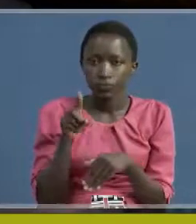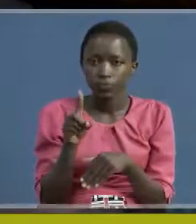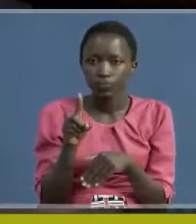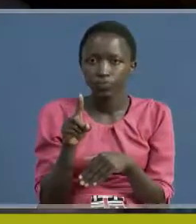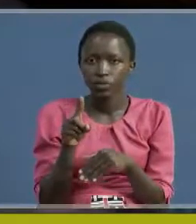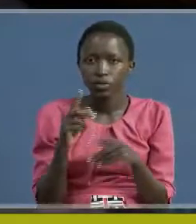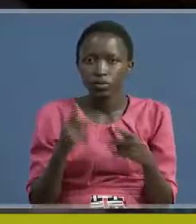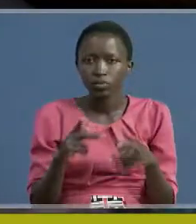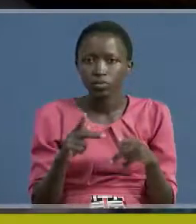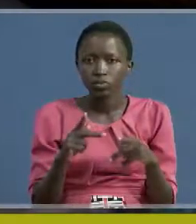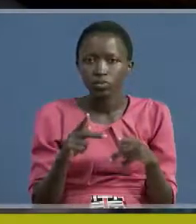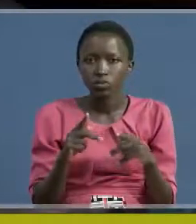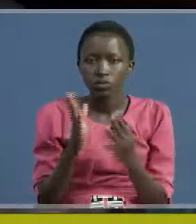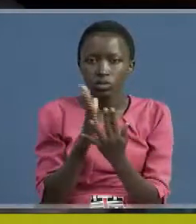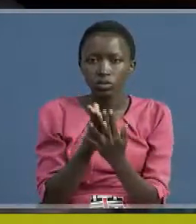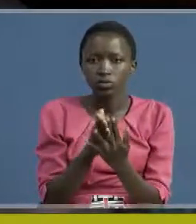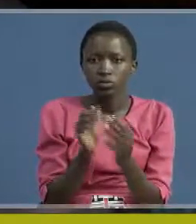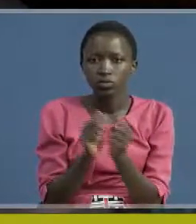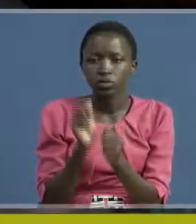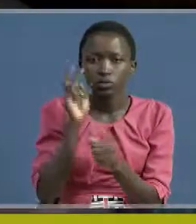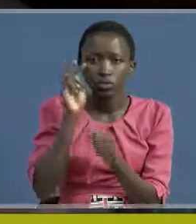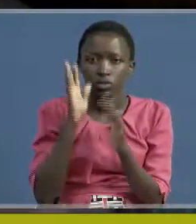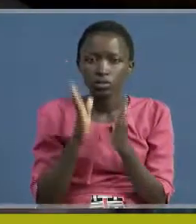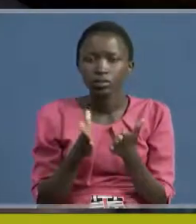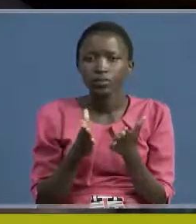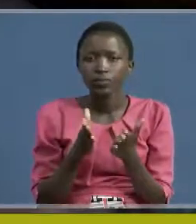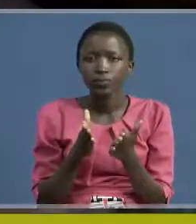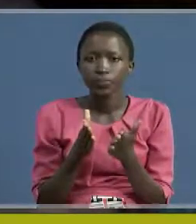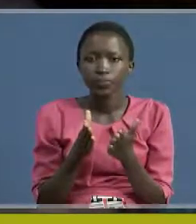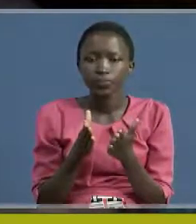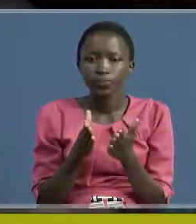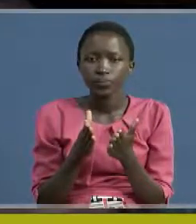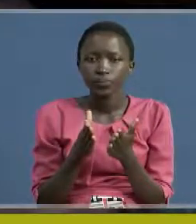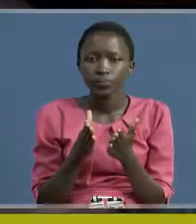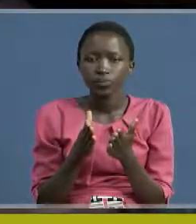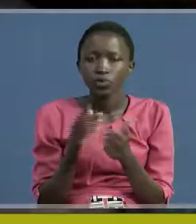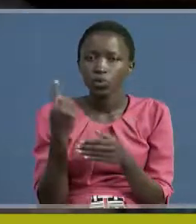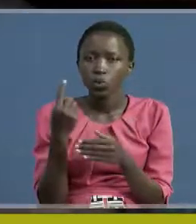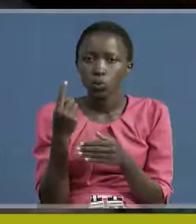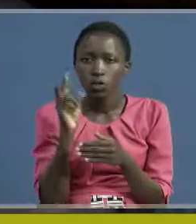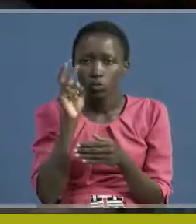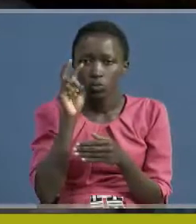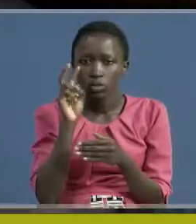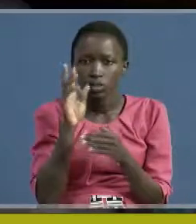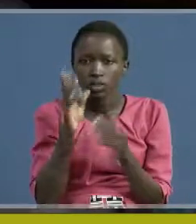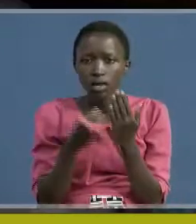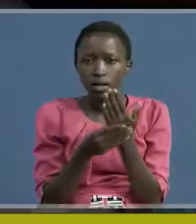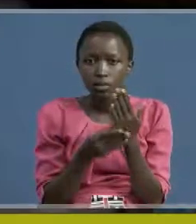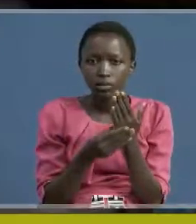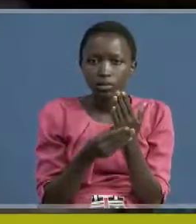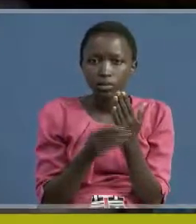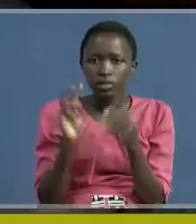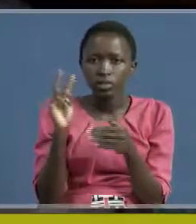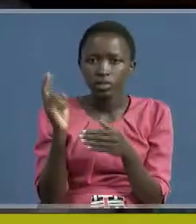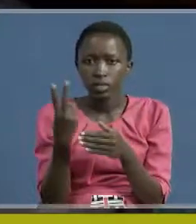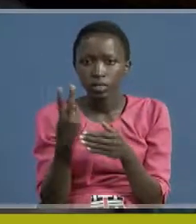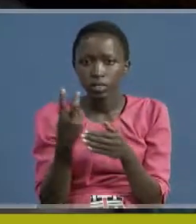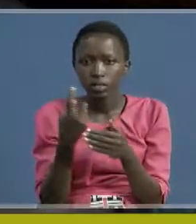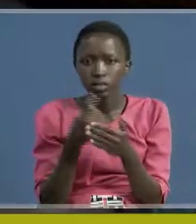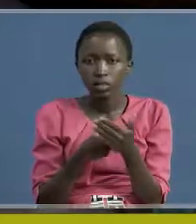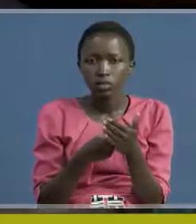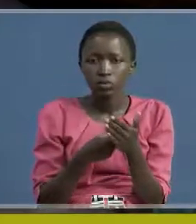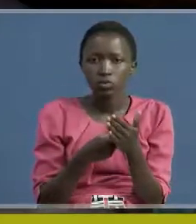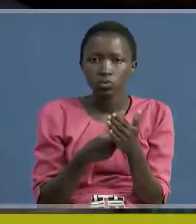a person who is likely to interfere with witnesses or evidence. The only witness named is the second accused